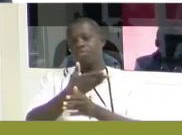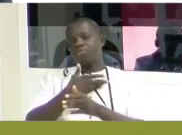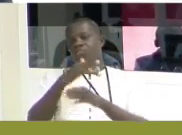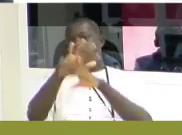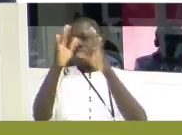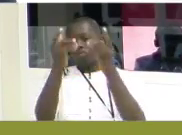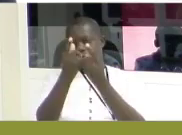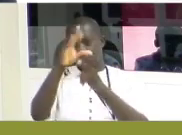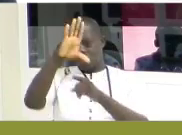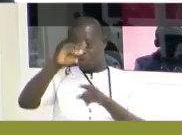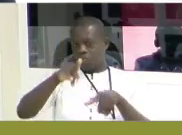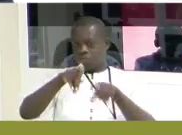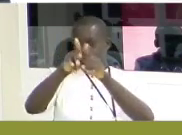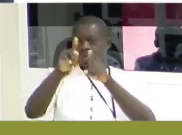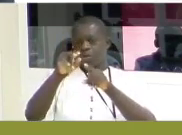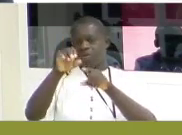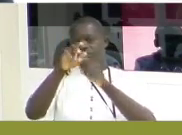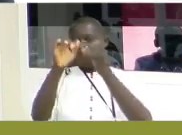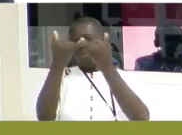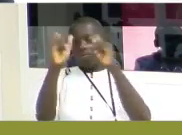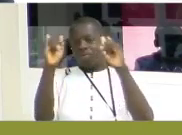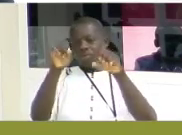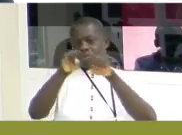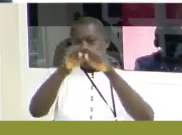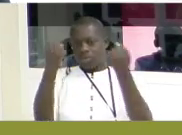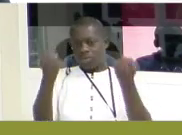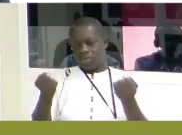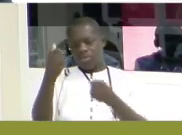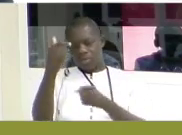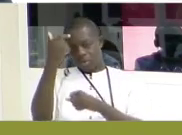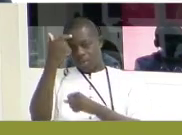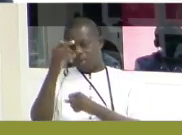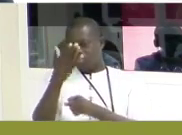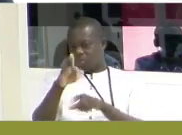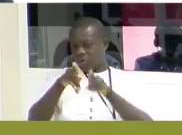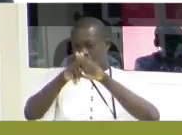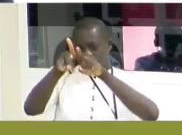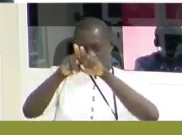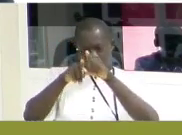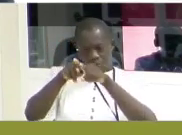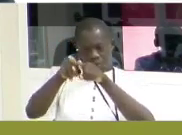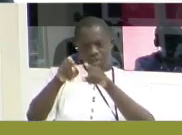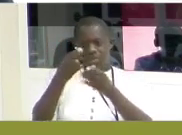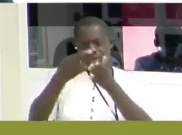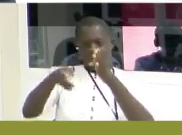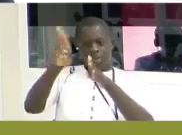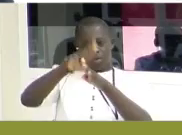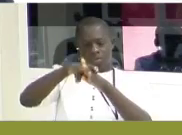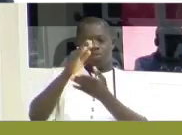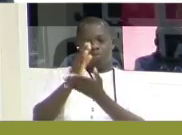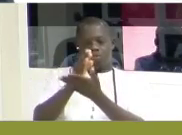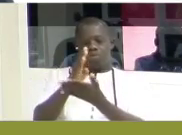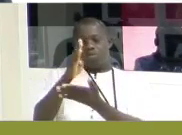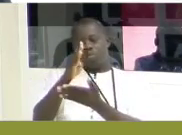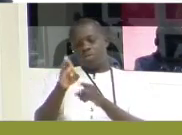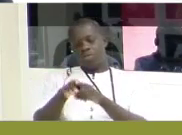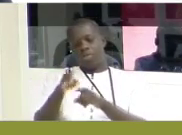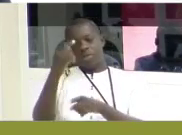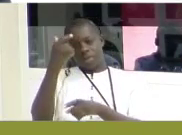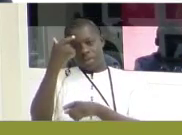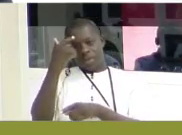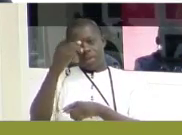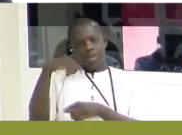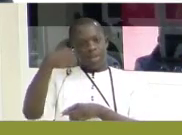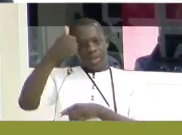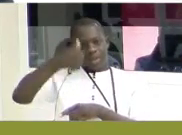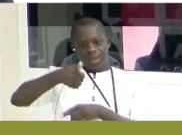So for me, I was just saying maybe it's also in connection to those reports. Though I did not confirm, yes, that was the reason until the next day